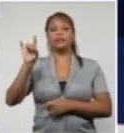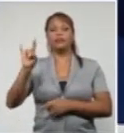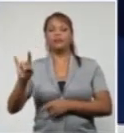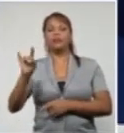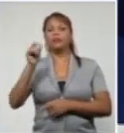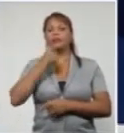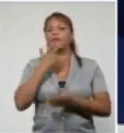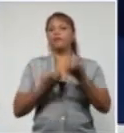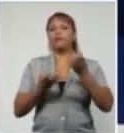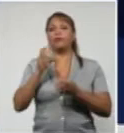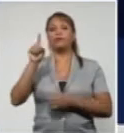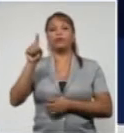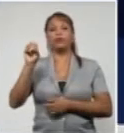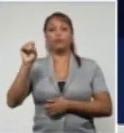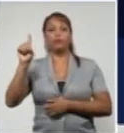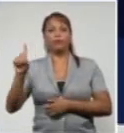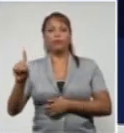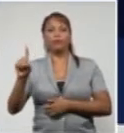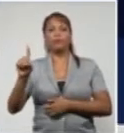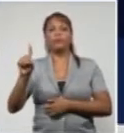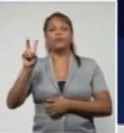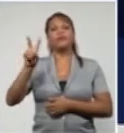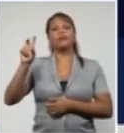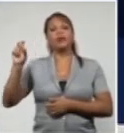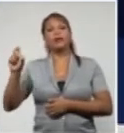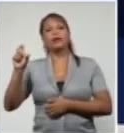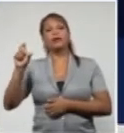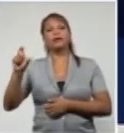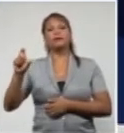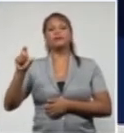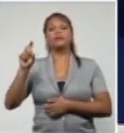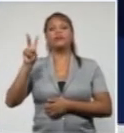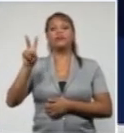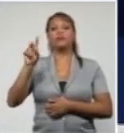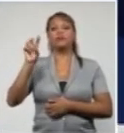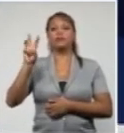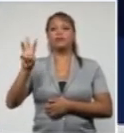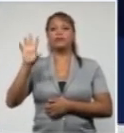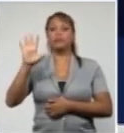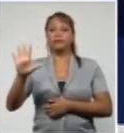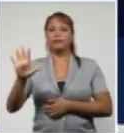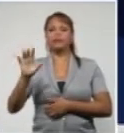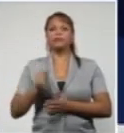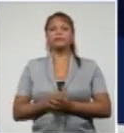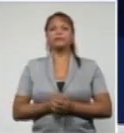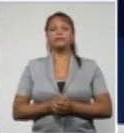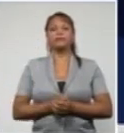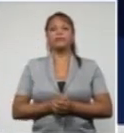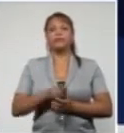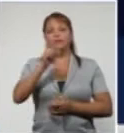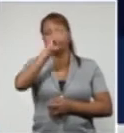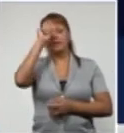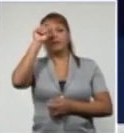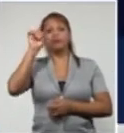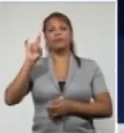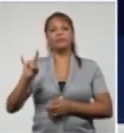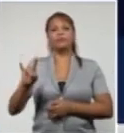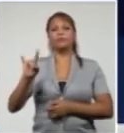Cienfuegos 101, Villa Clara 235, Sancti